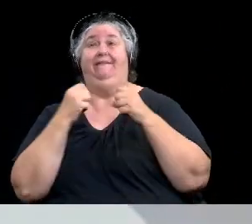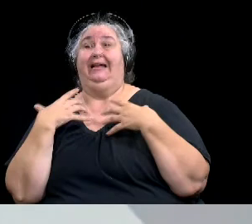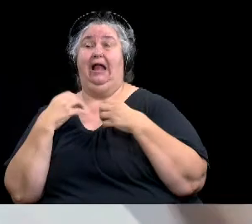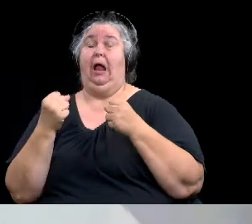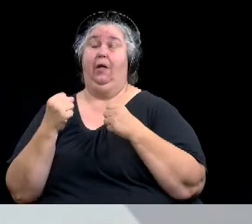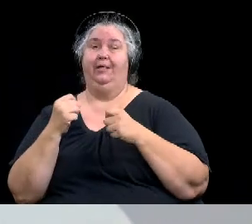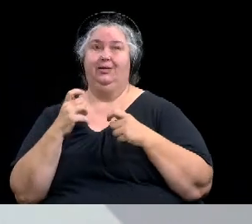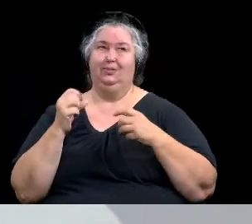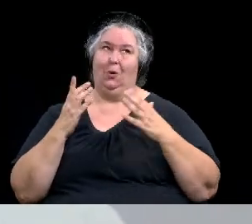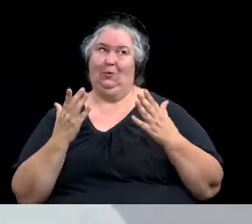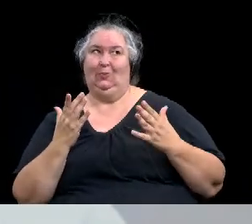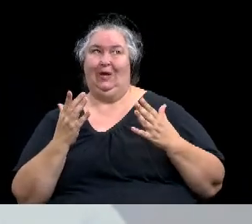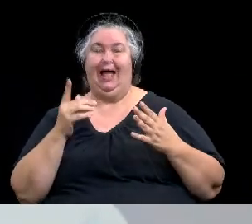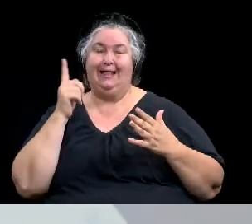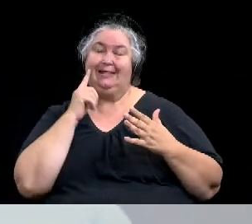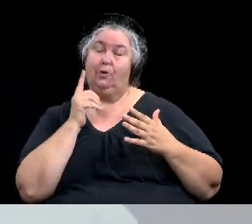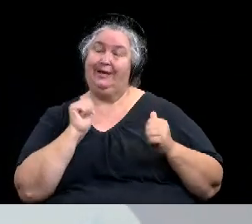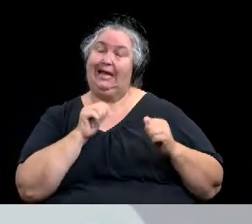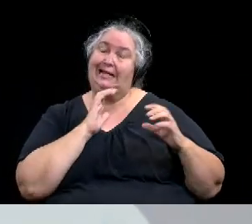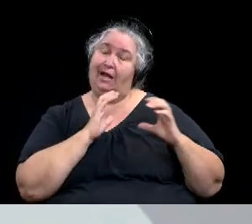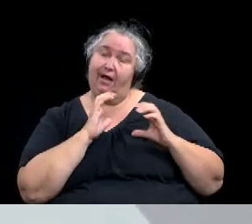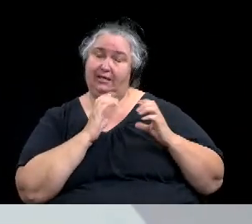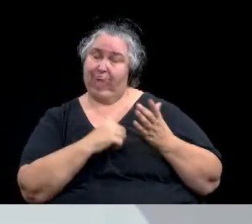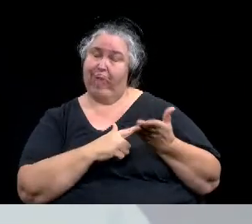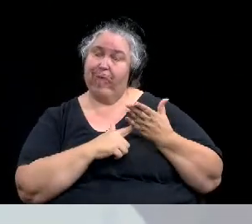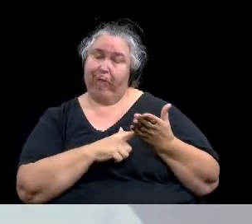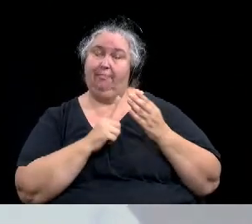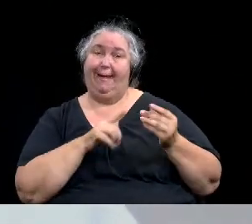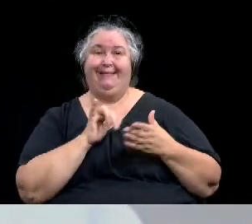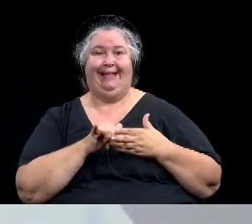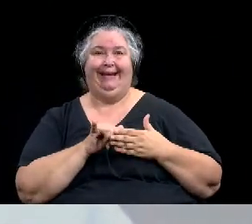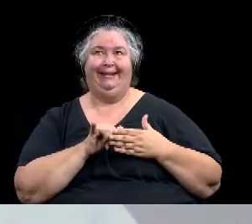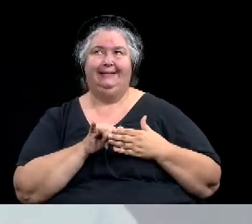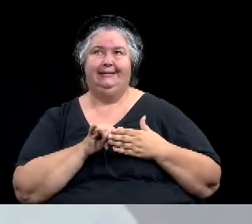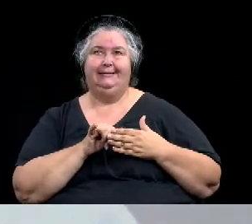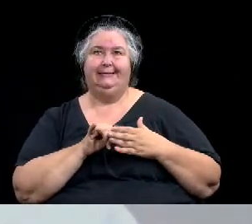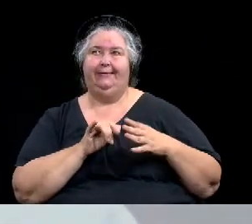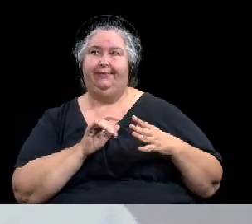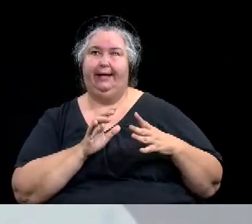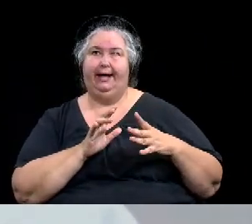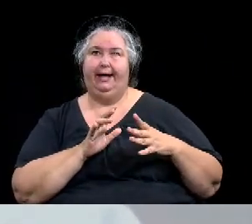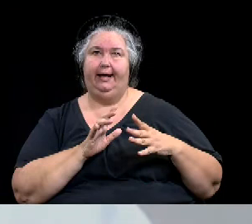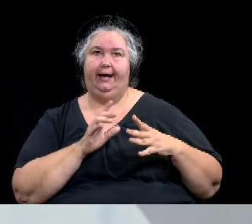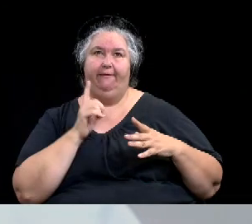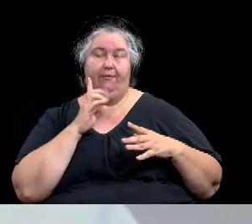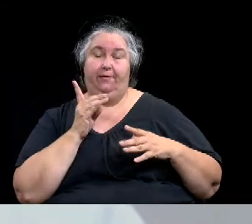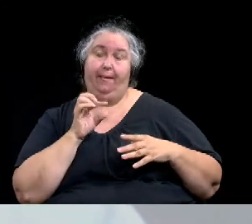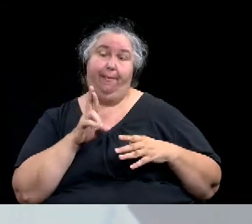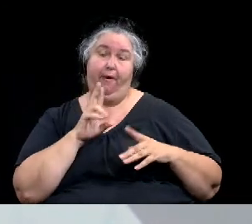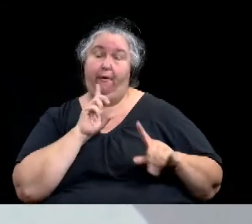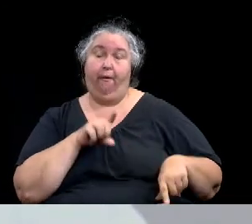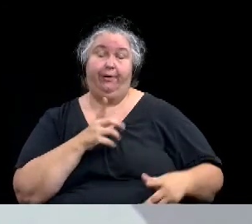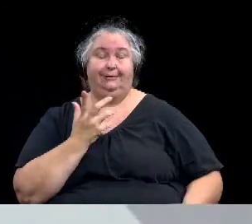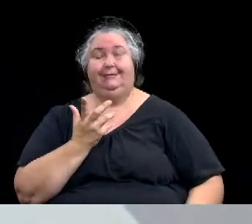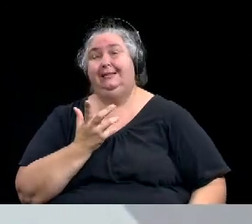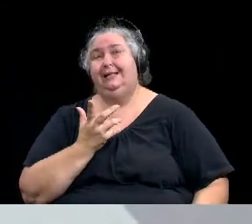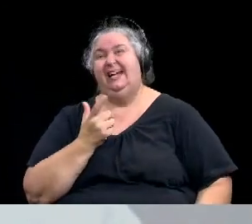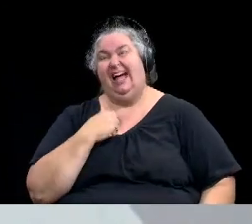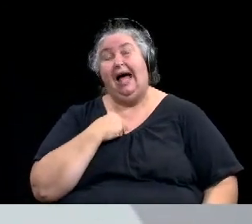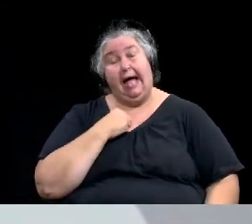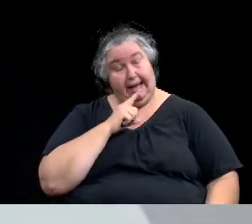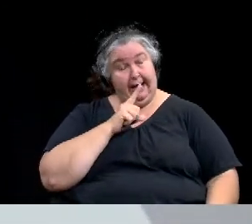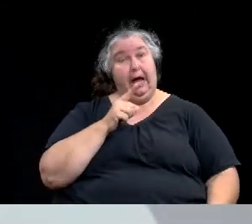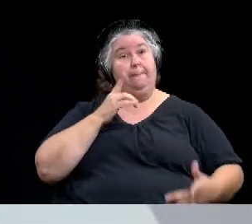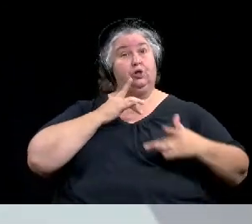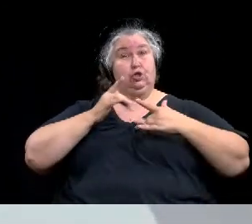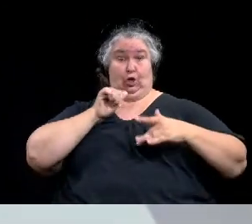for conversation. As far as this bar order goes, I'm a little concerned. I